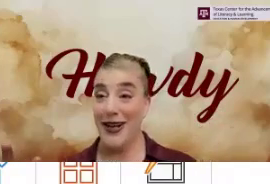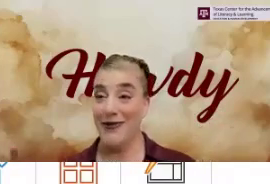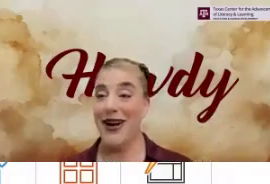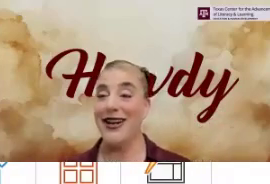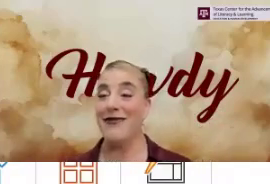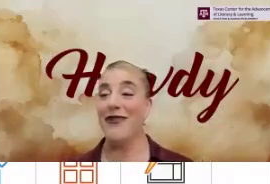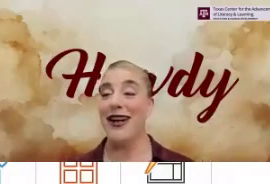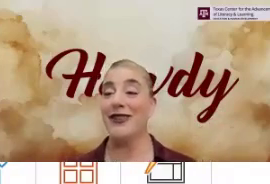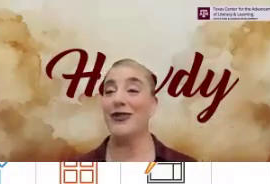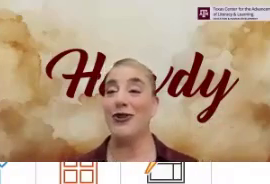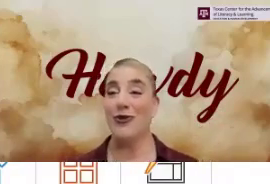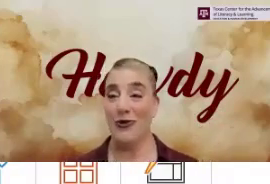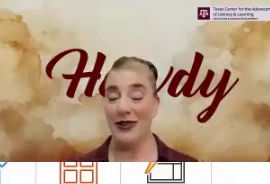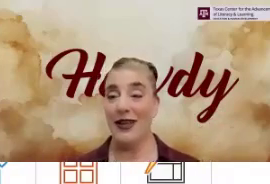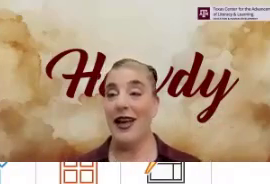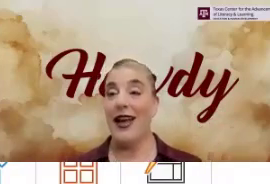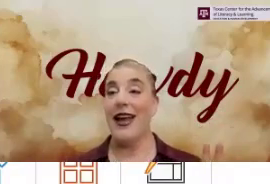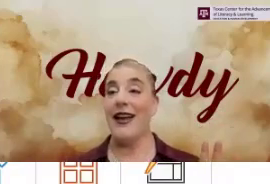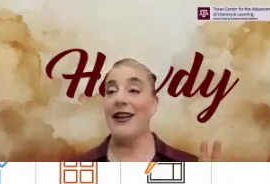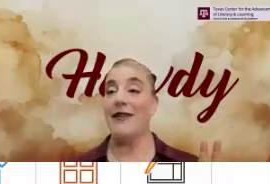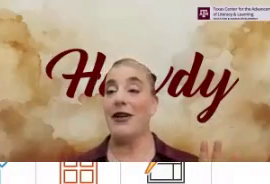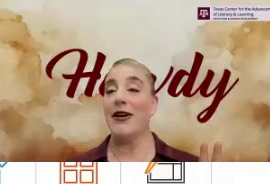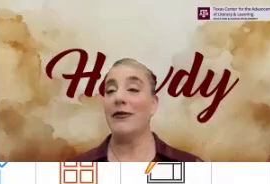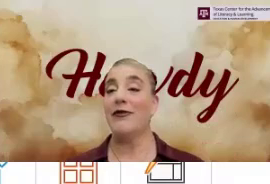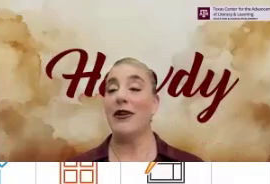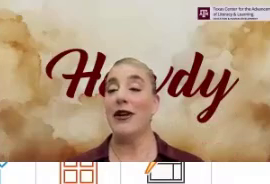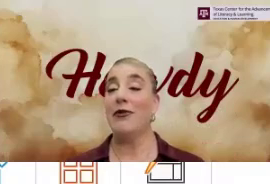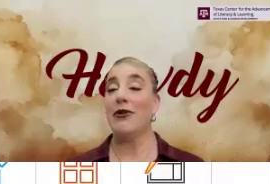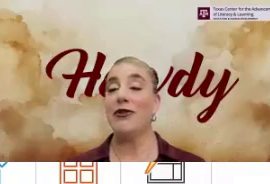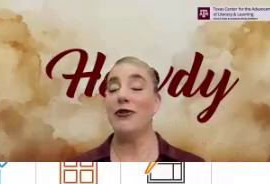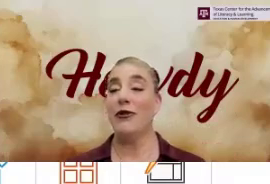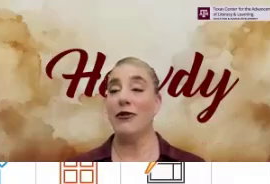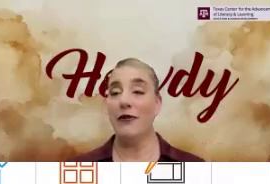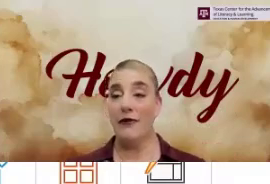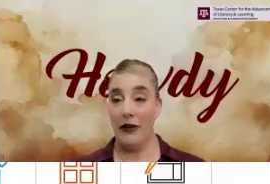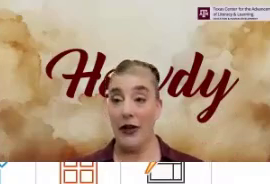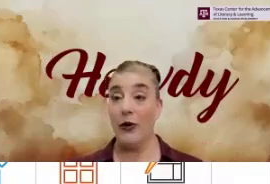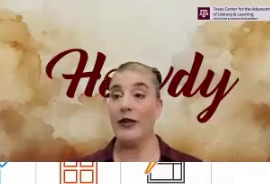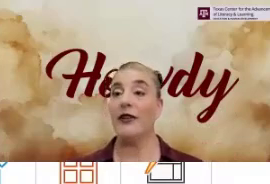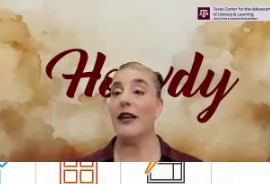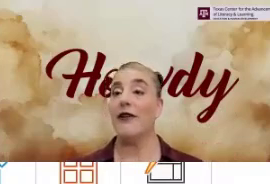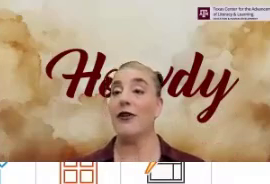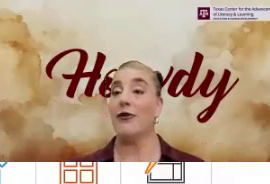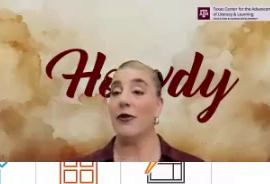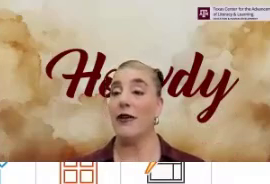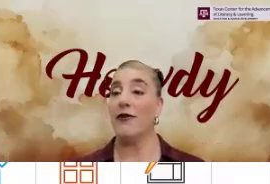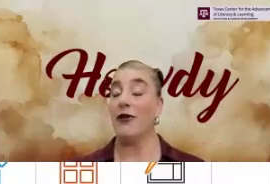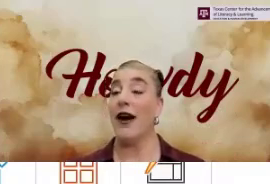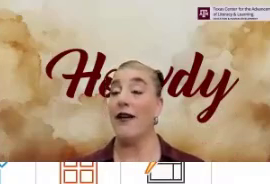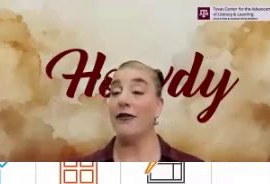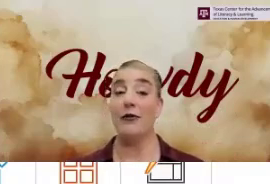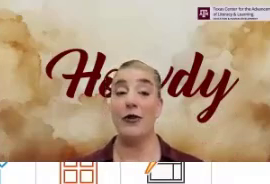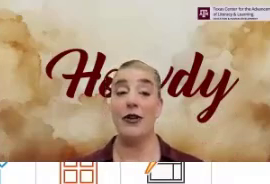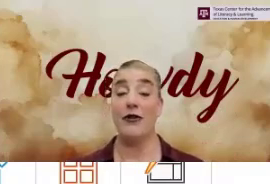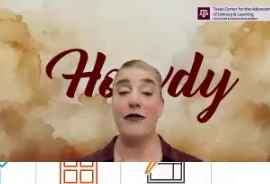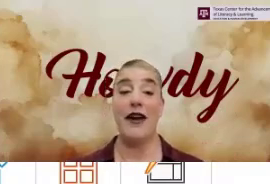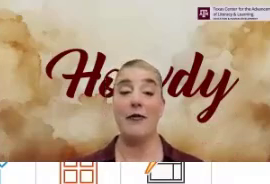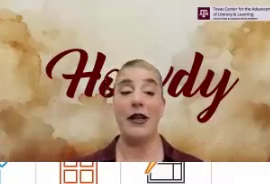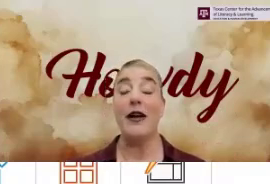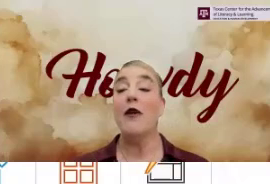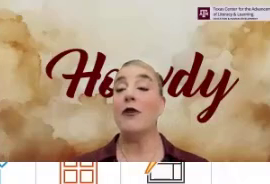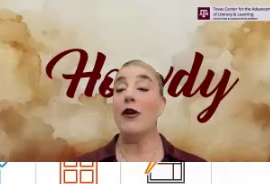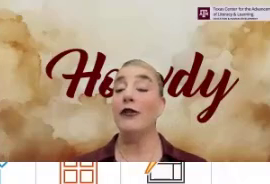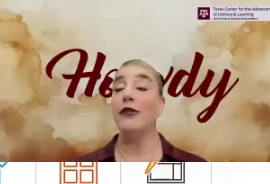like adult ed, right? It finds you, and it becomes very personal very quickly if you have someone in